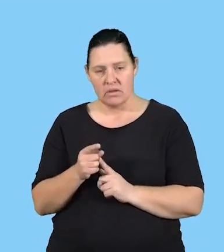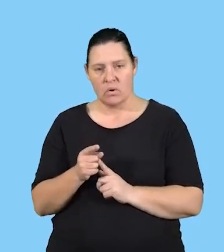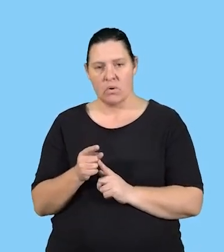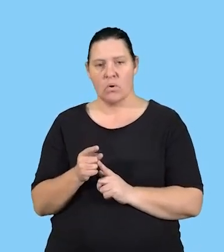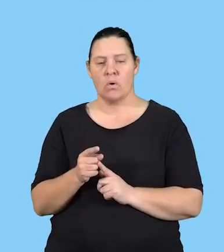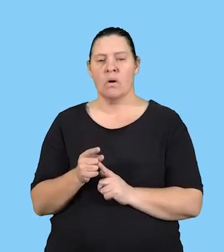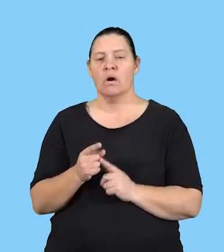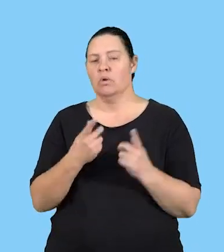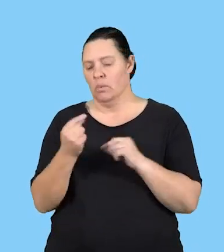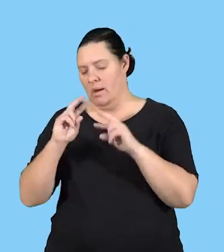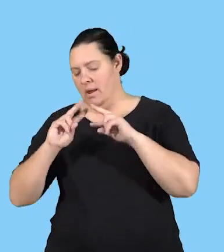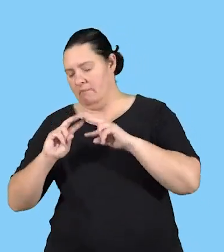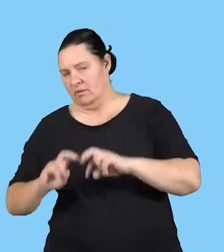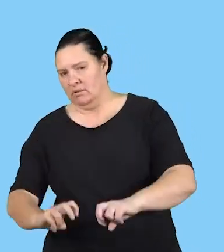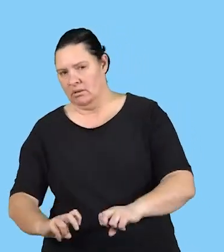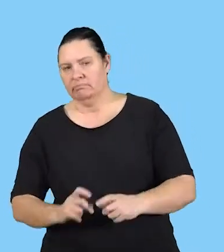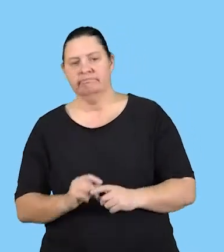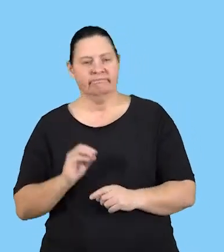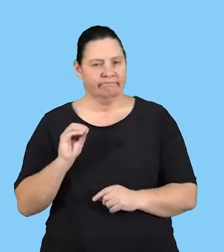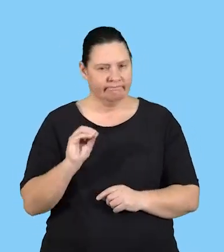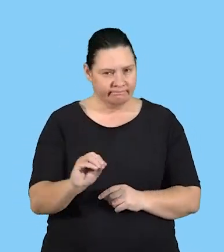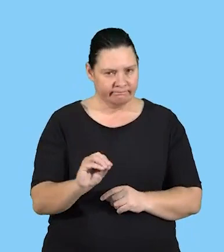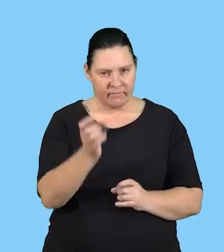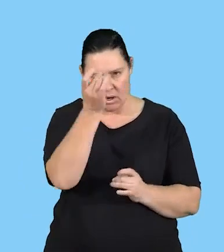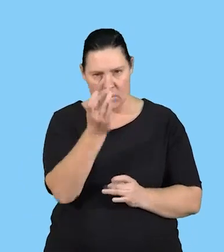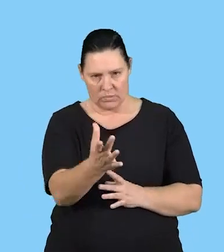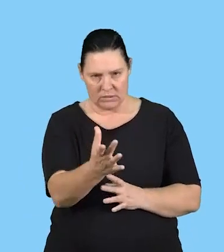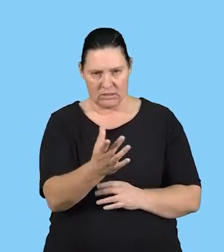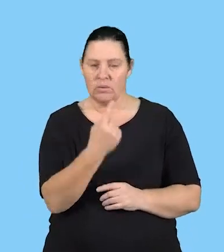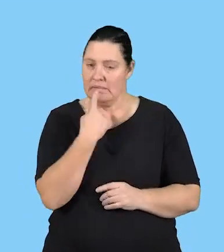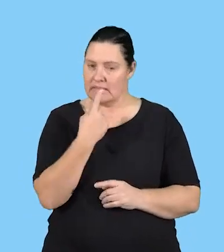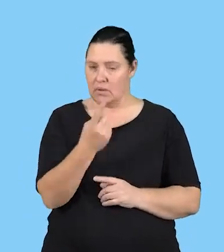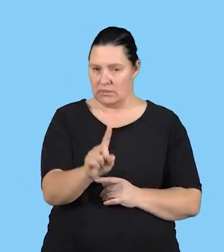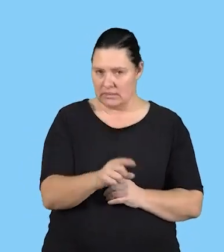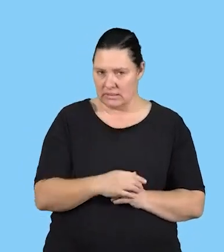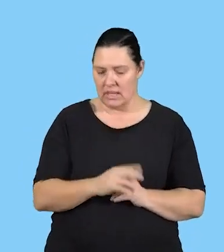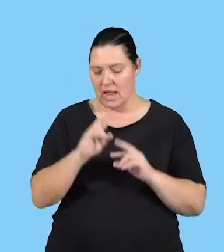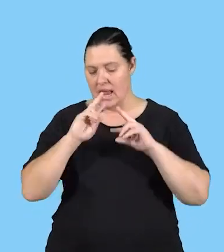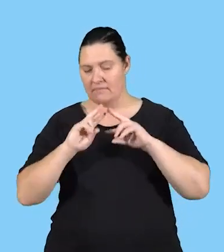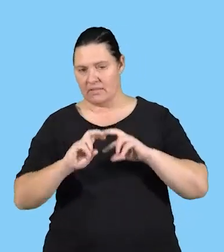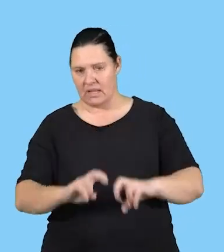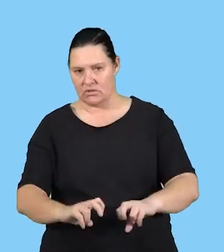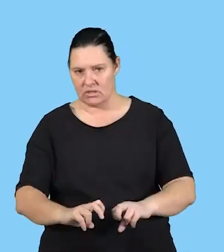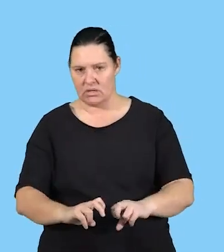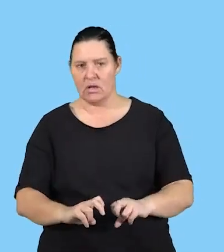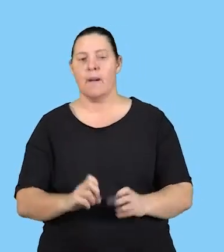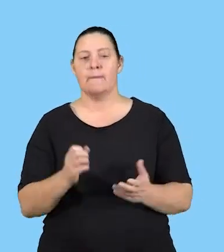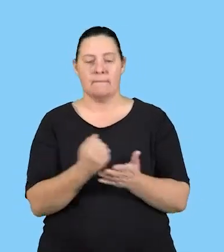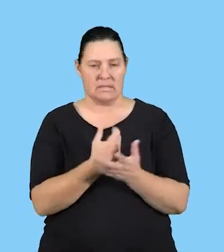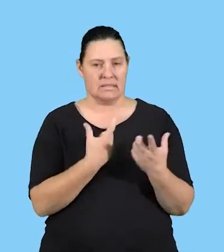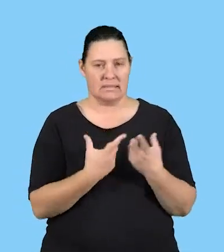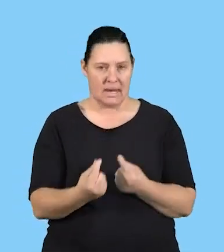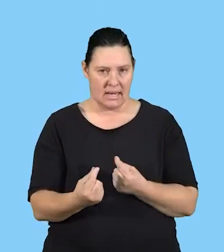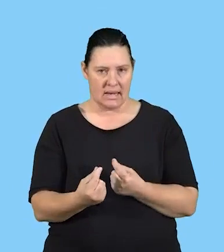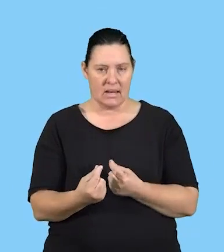administering investigation, we have put a note to say investigation must be administered on